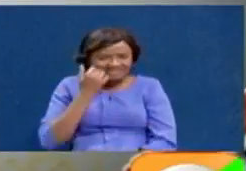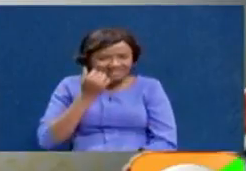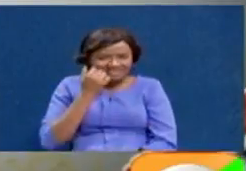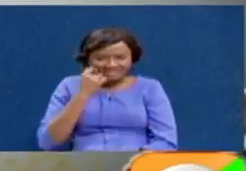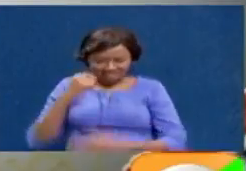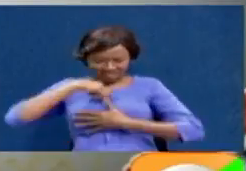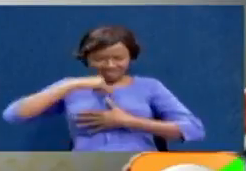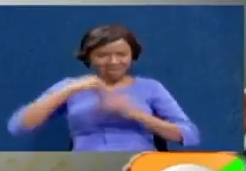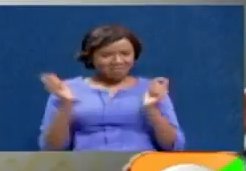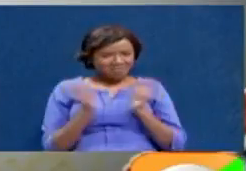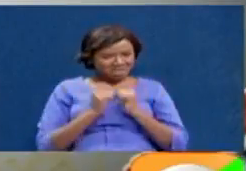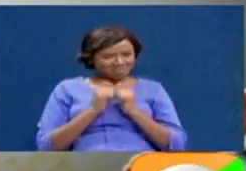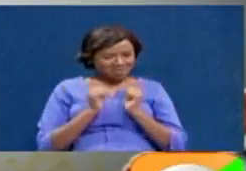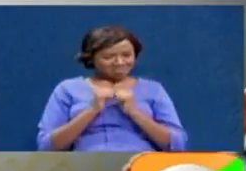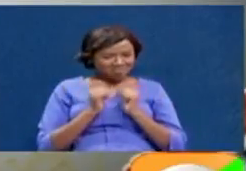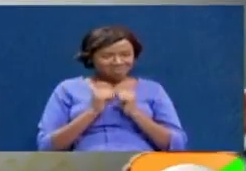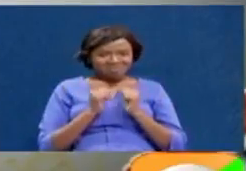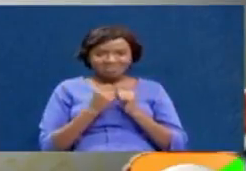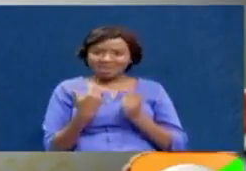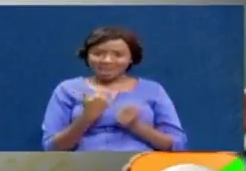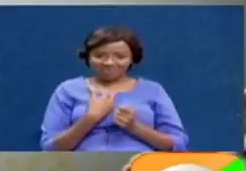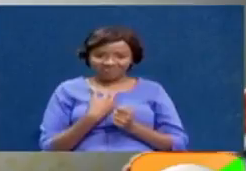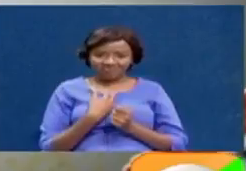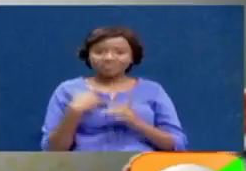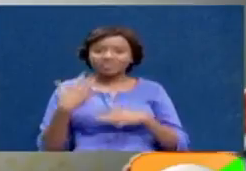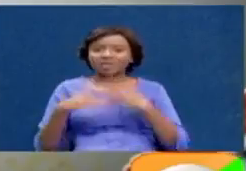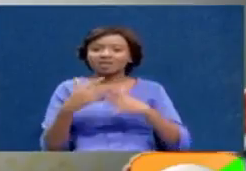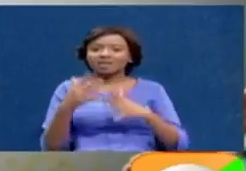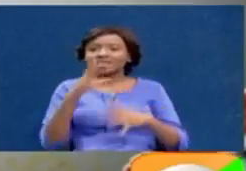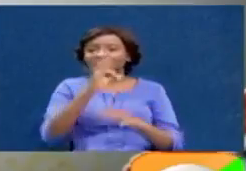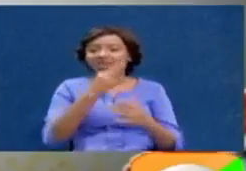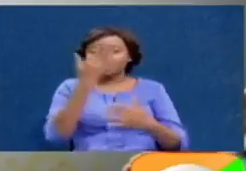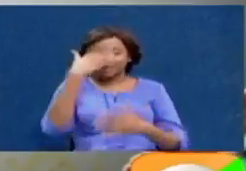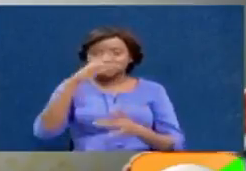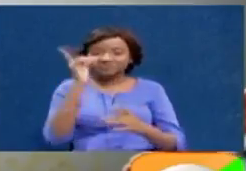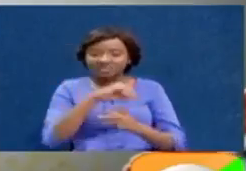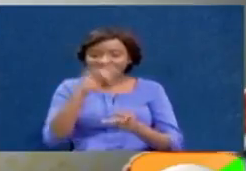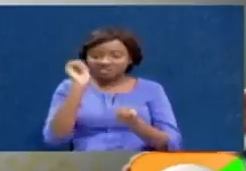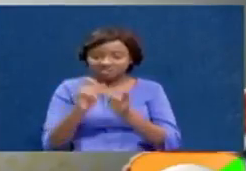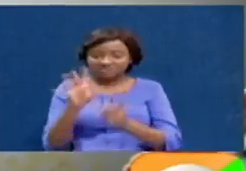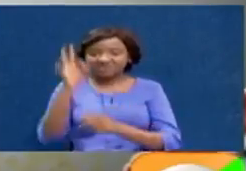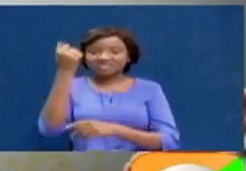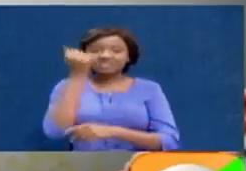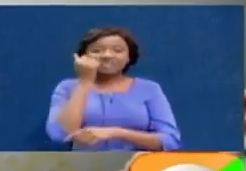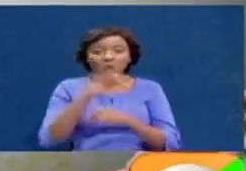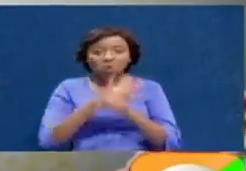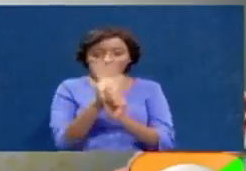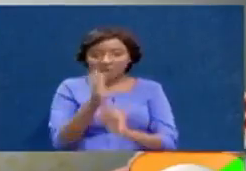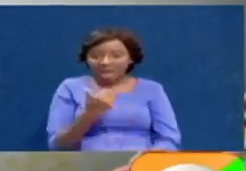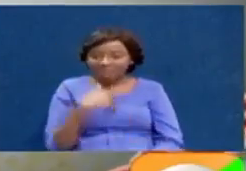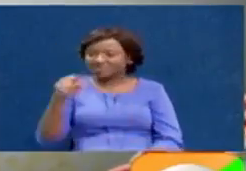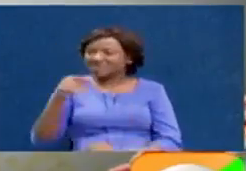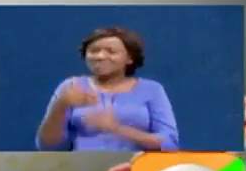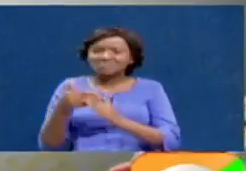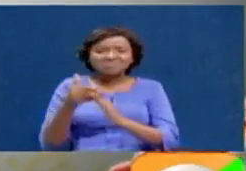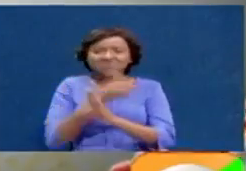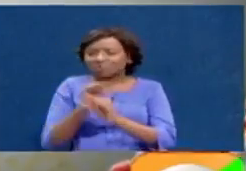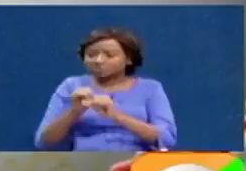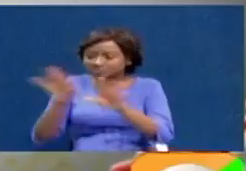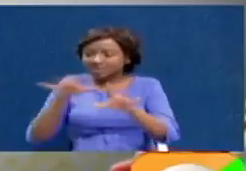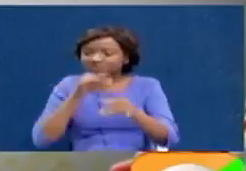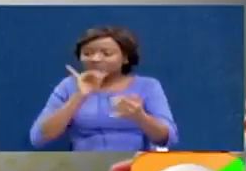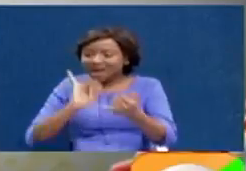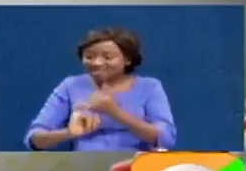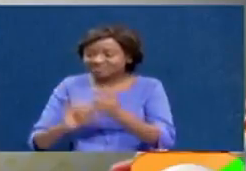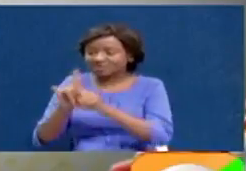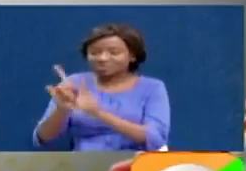with chest infection at a clinic in Westlands. 3 days later, she tested positive for the virus. She passed on the virus to her